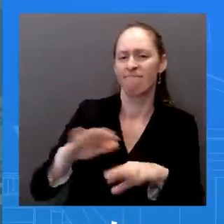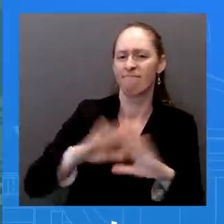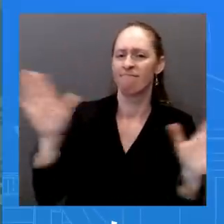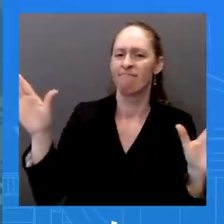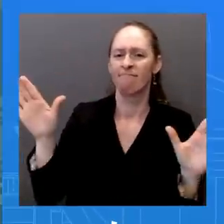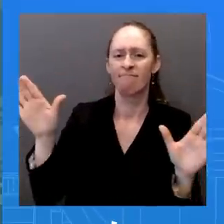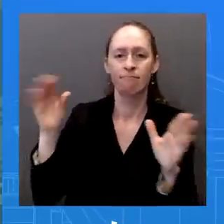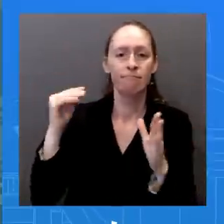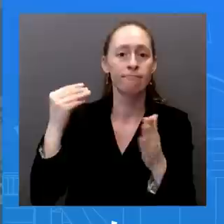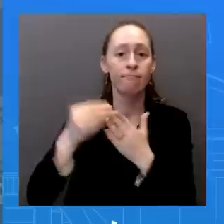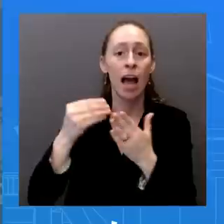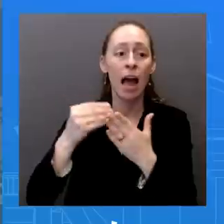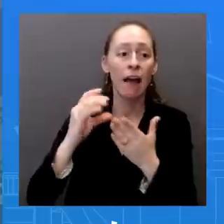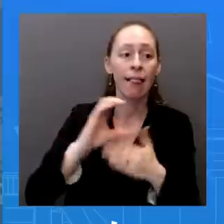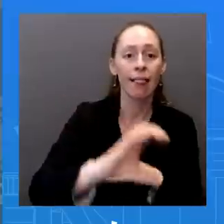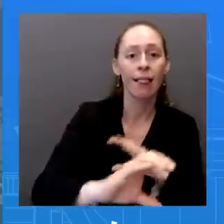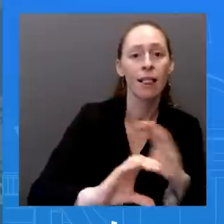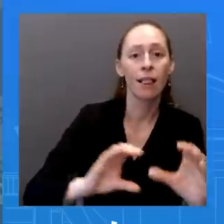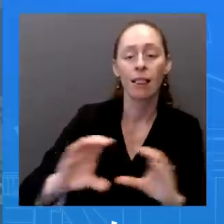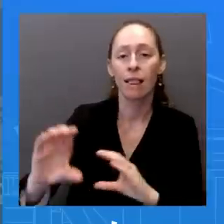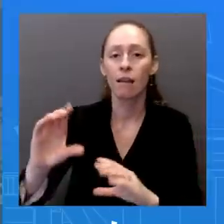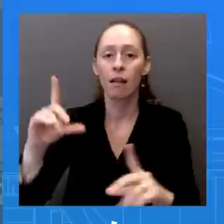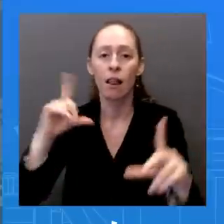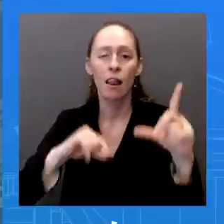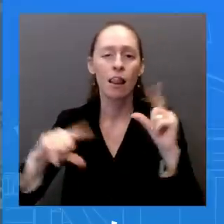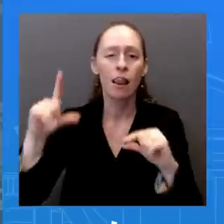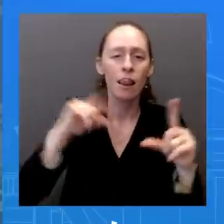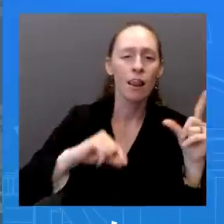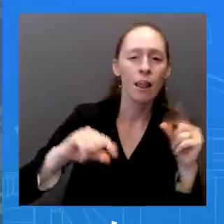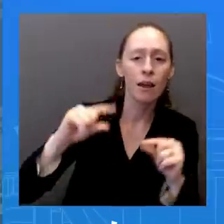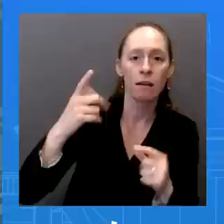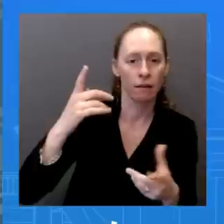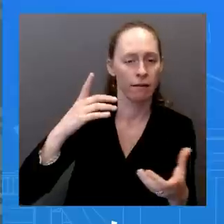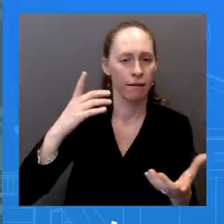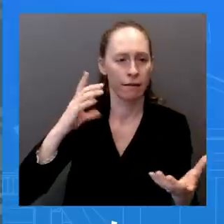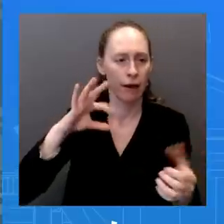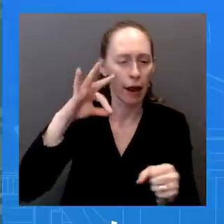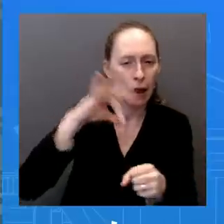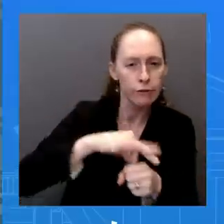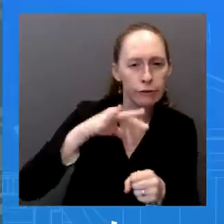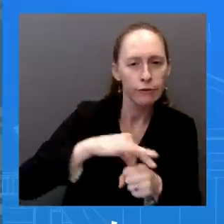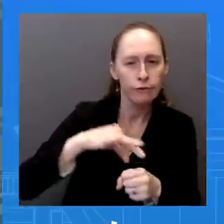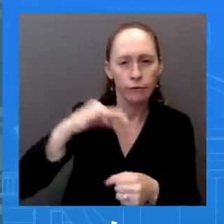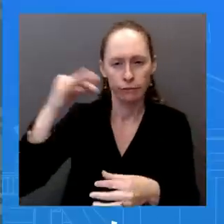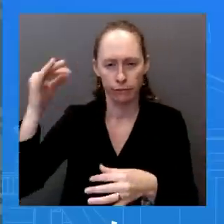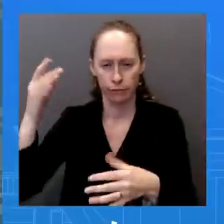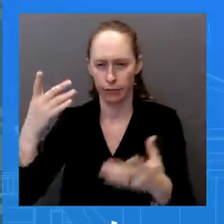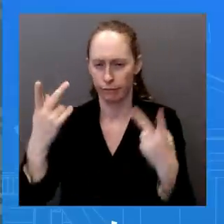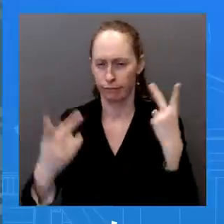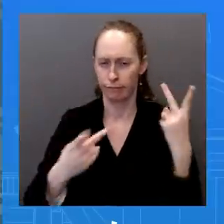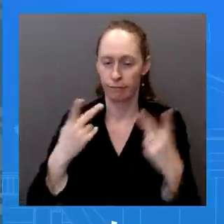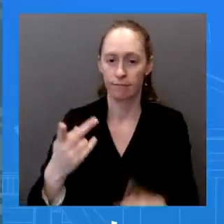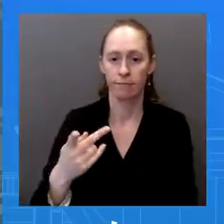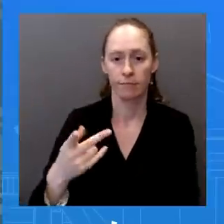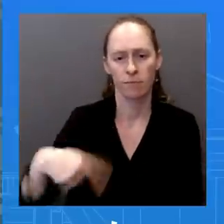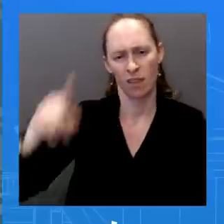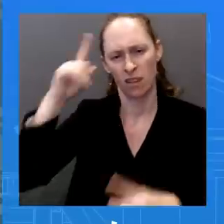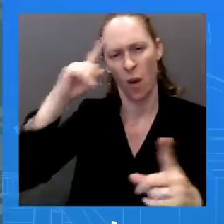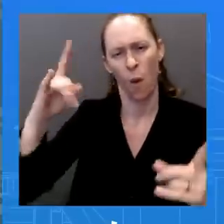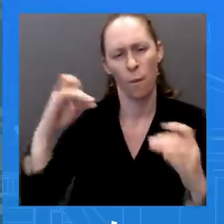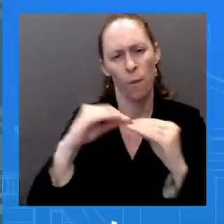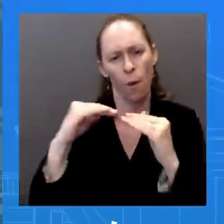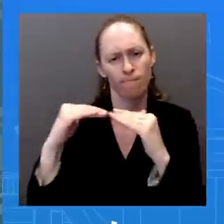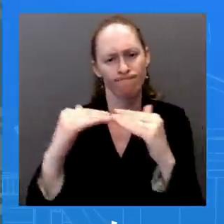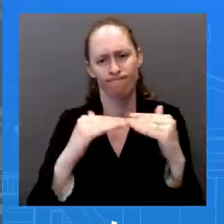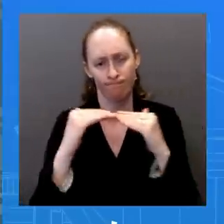believes that our democracy must serve all people equally and that Republicans should join Democrats this week in passing this